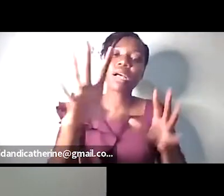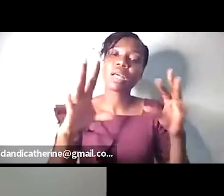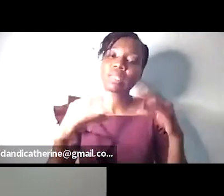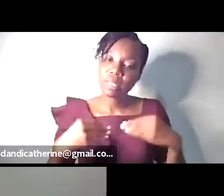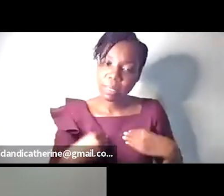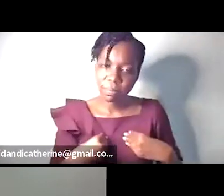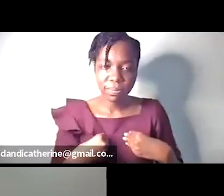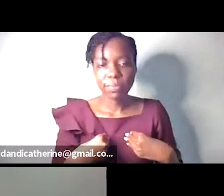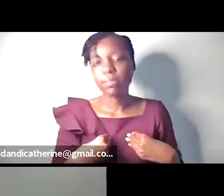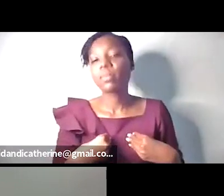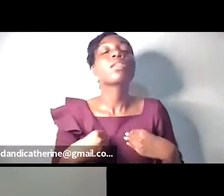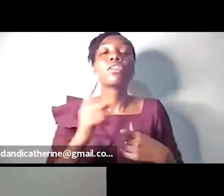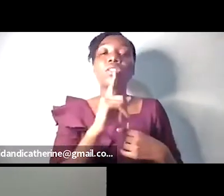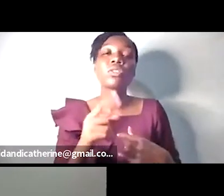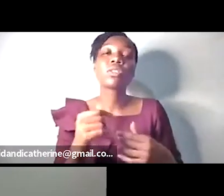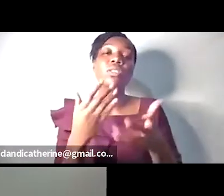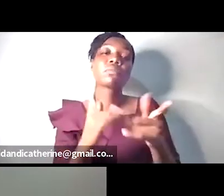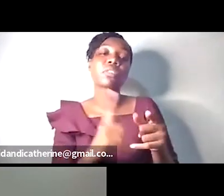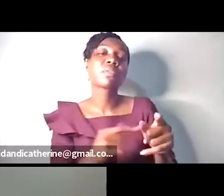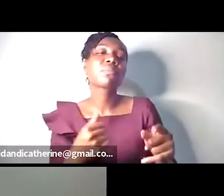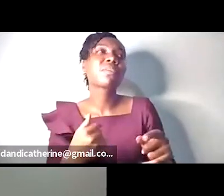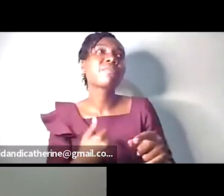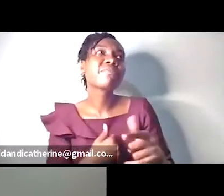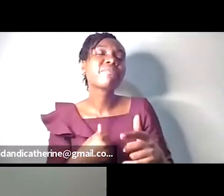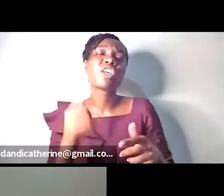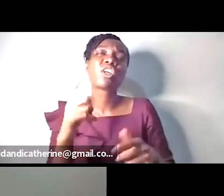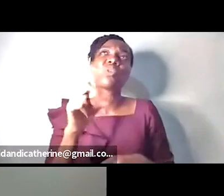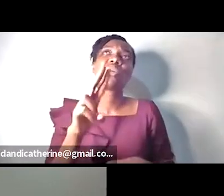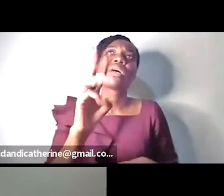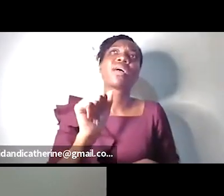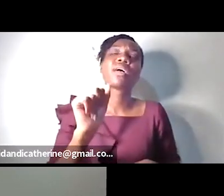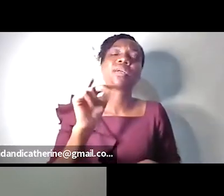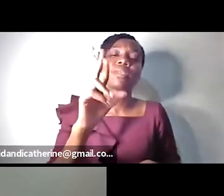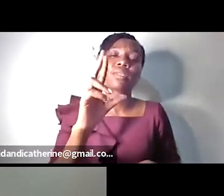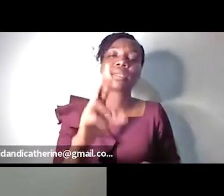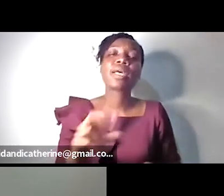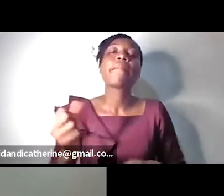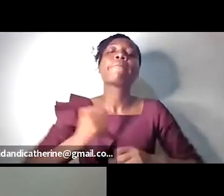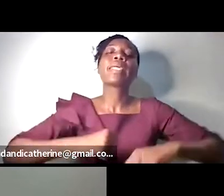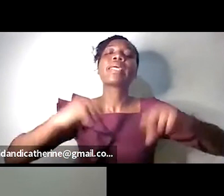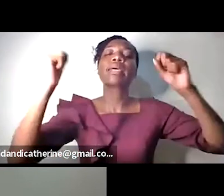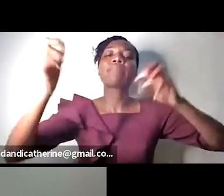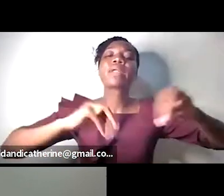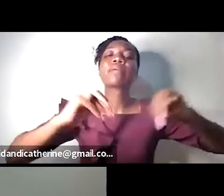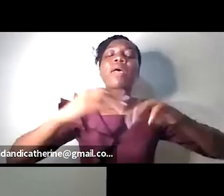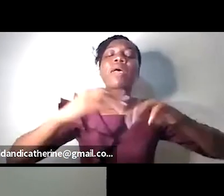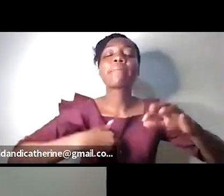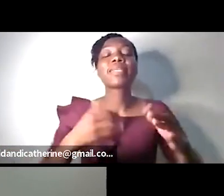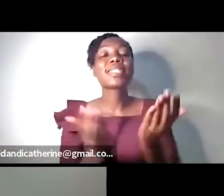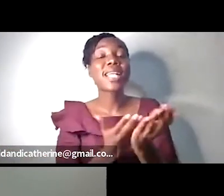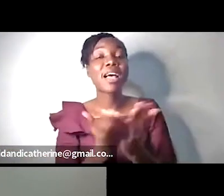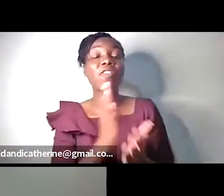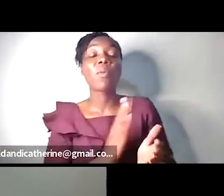journey. I was in lower management, middle management, senior management. I have served at board level. I have